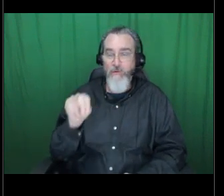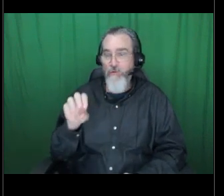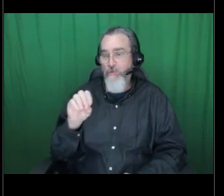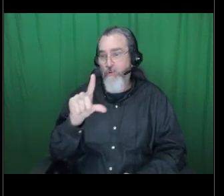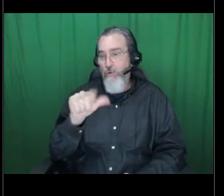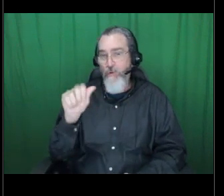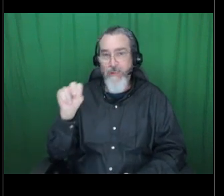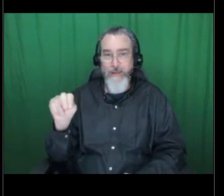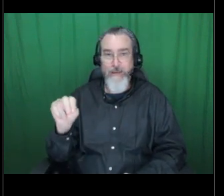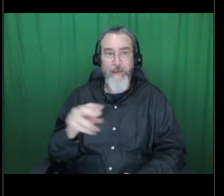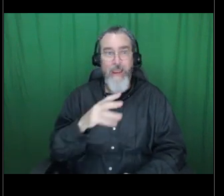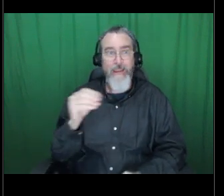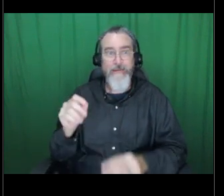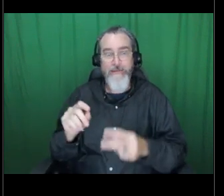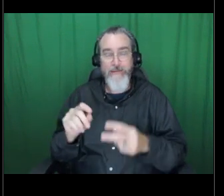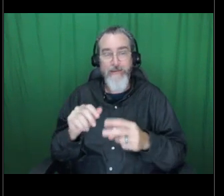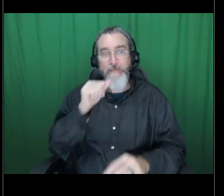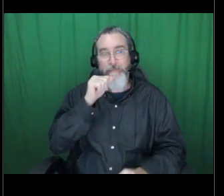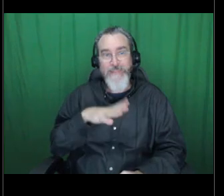Ms. Alexia Brown.